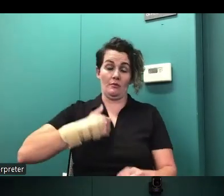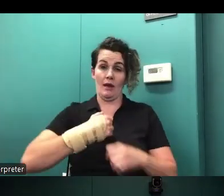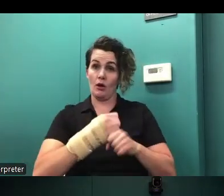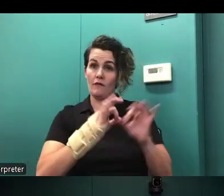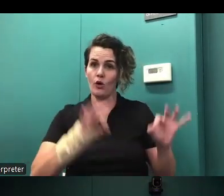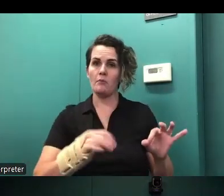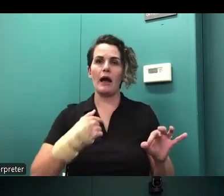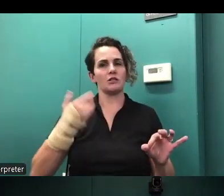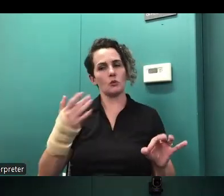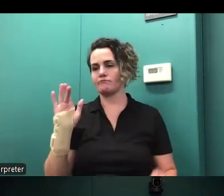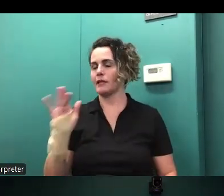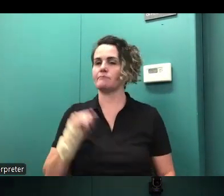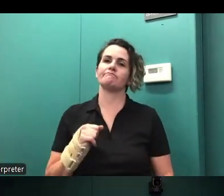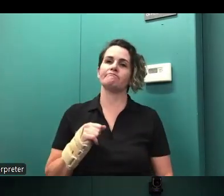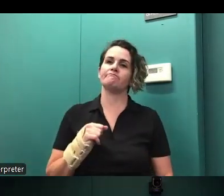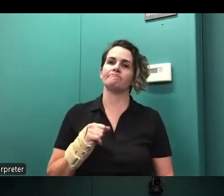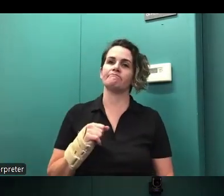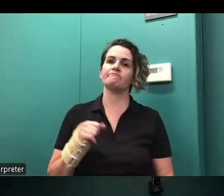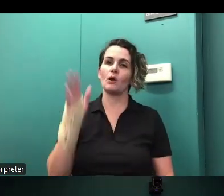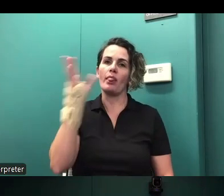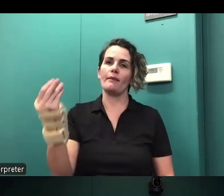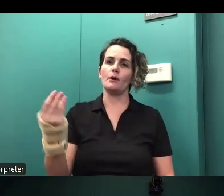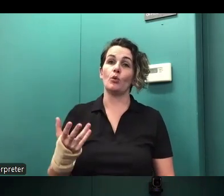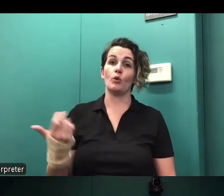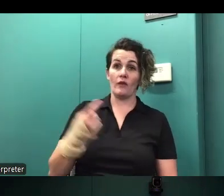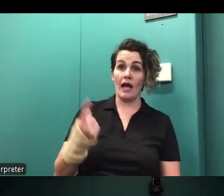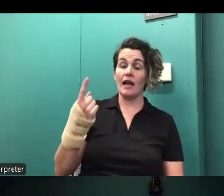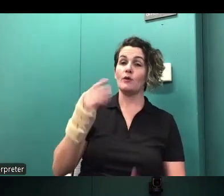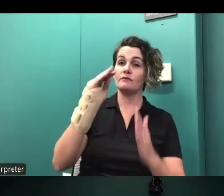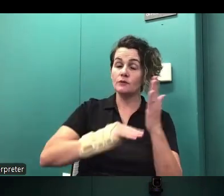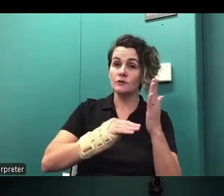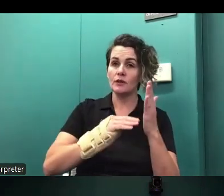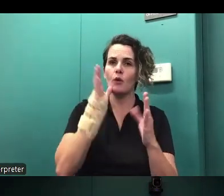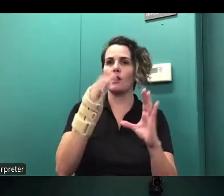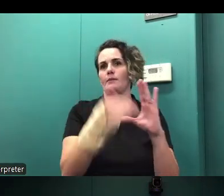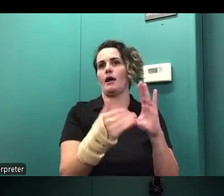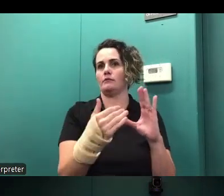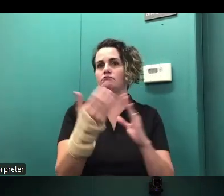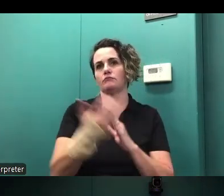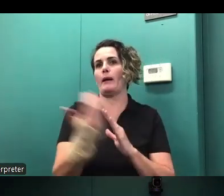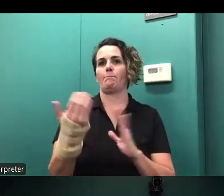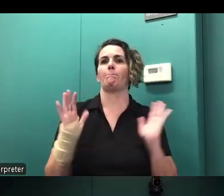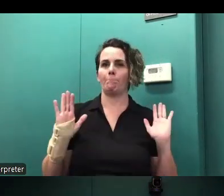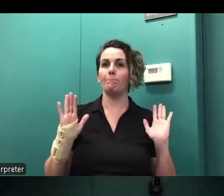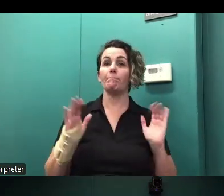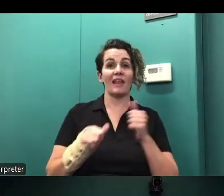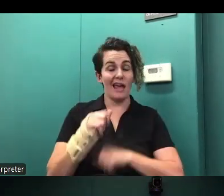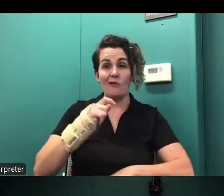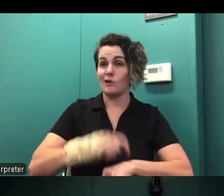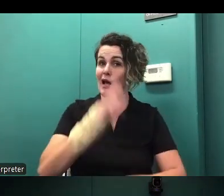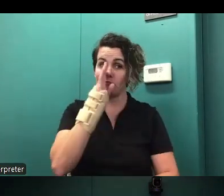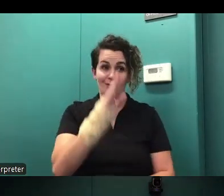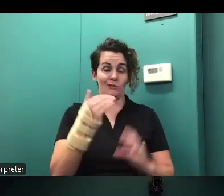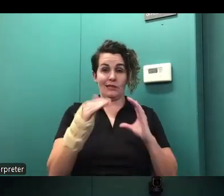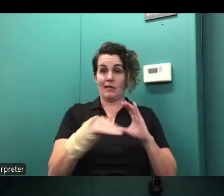form, I just click that and I'm done. So if anyone fills out the form, it gives her an email. Every time it comes straight to my